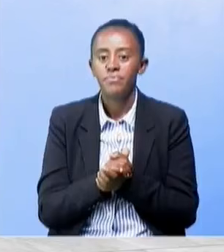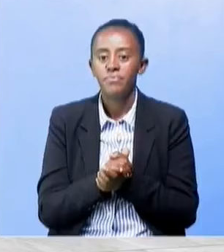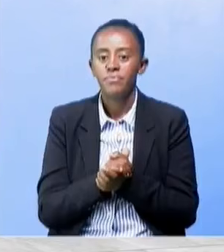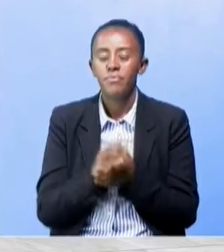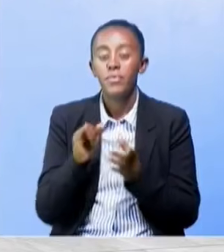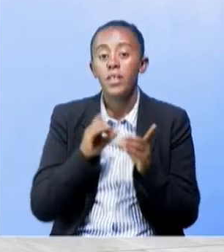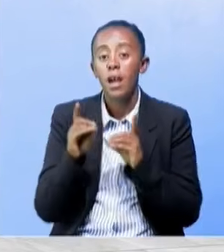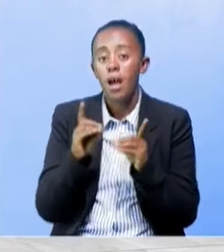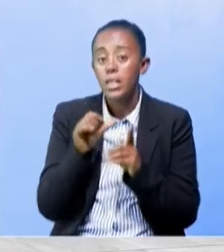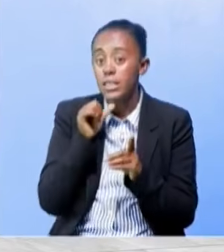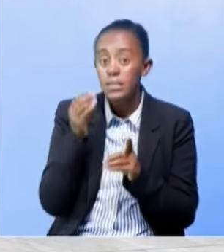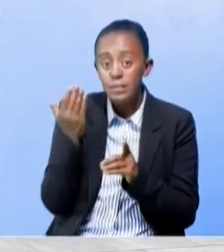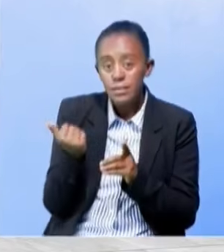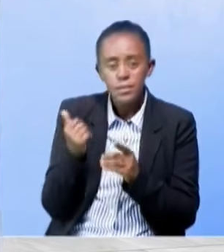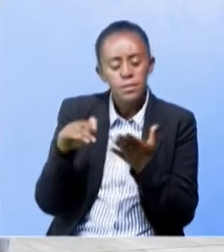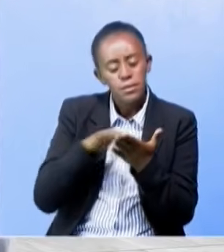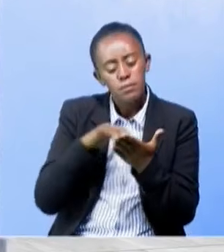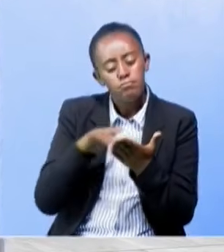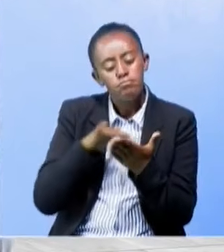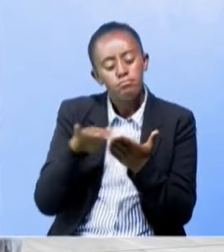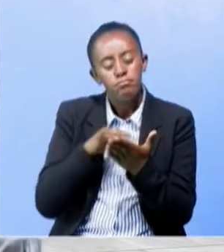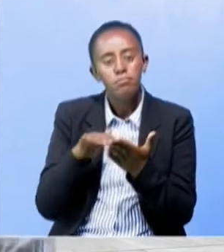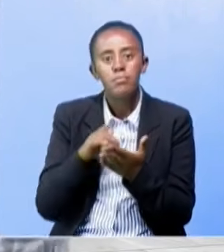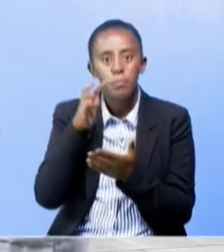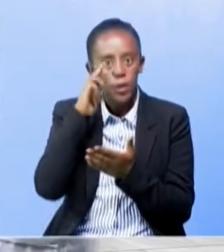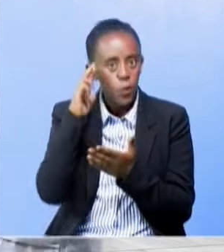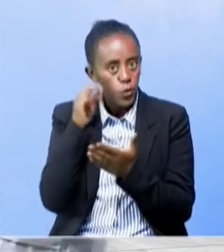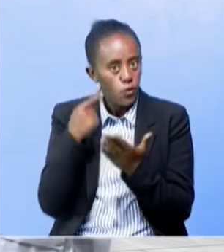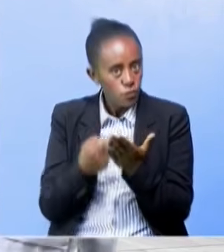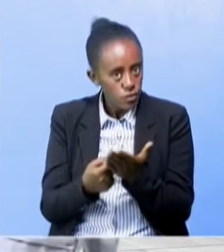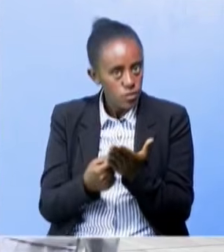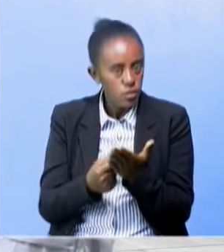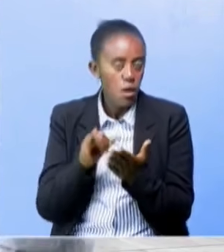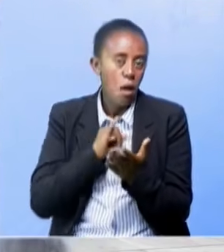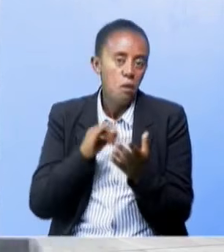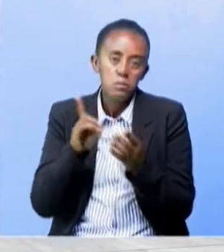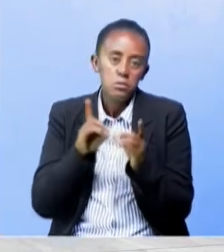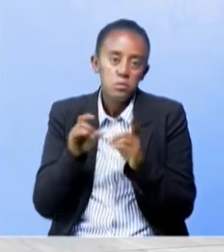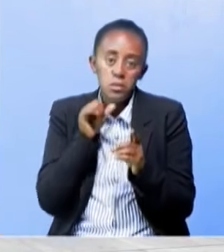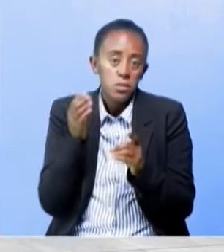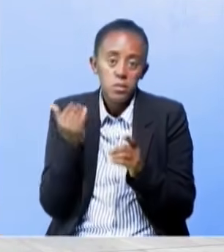I didn't study hard. Because of this, I didn't pass the exam.